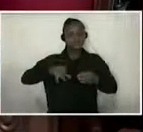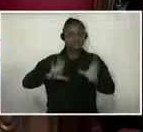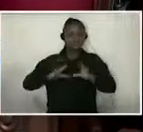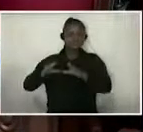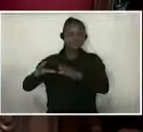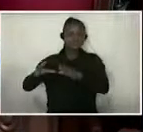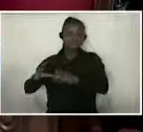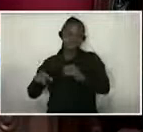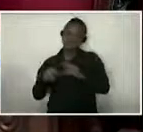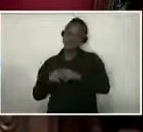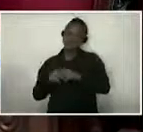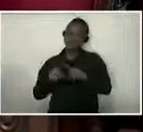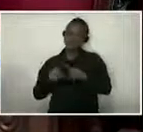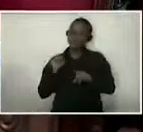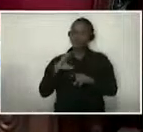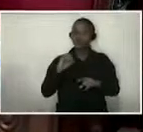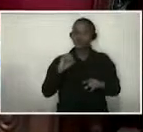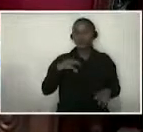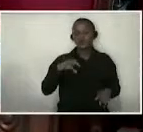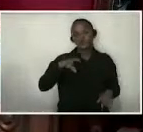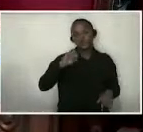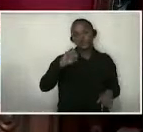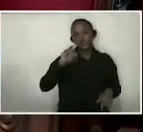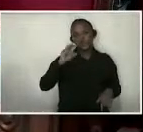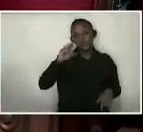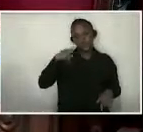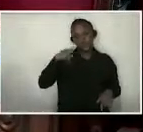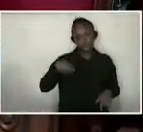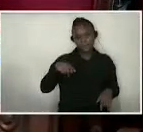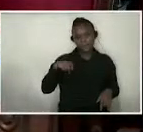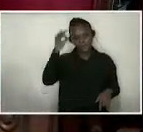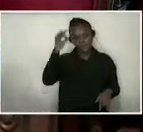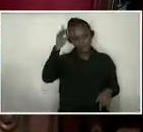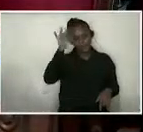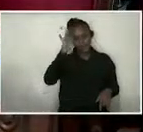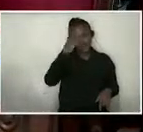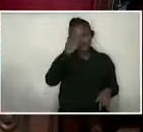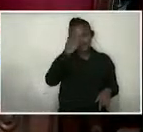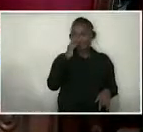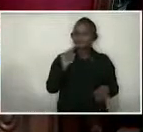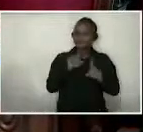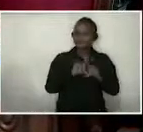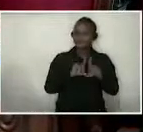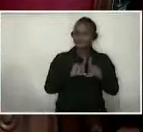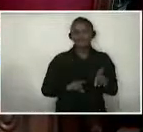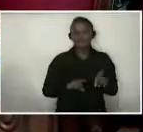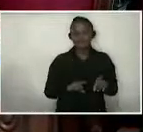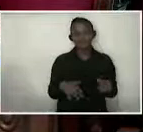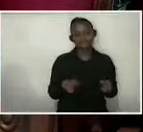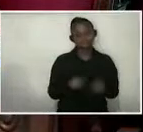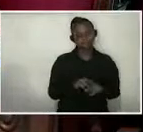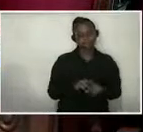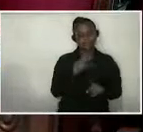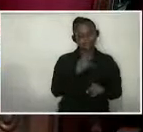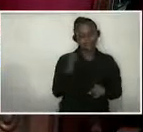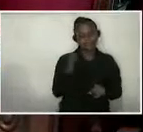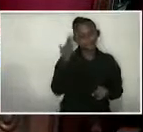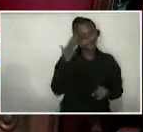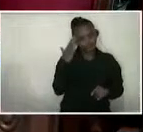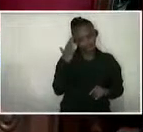impacted negatively on service delivery and development. As we are aware, coalition politics